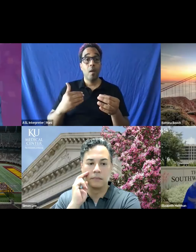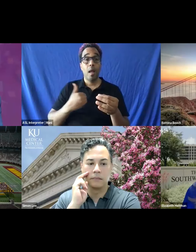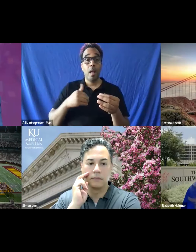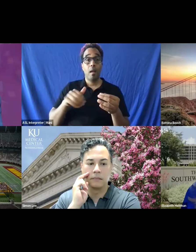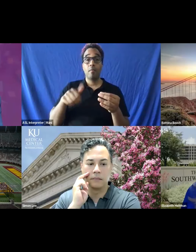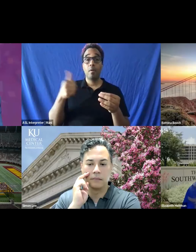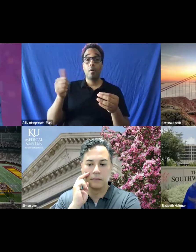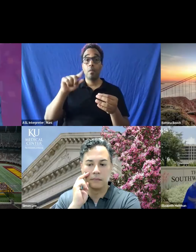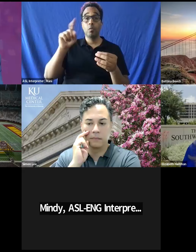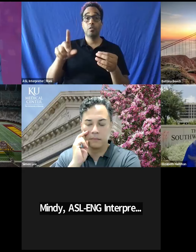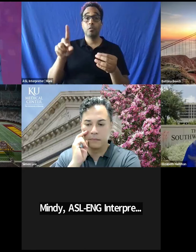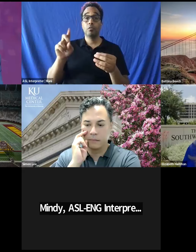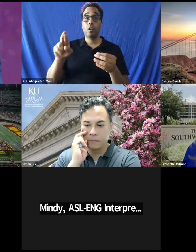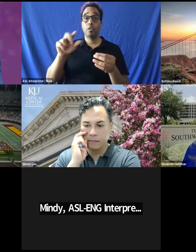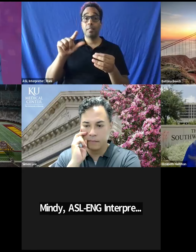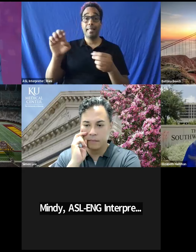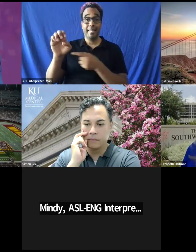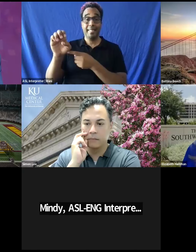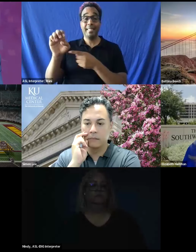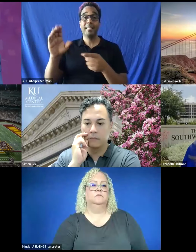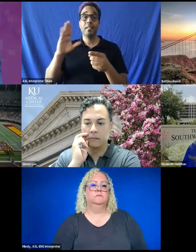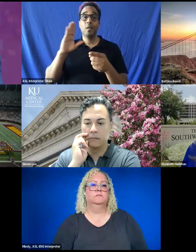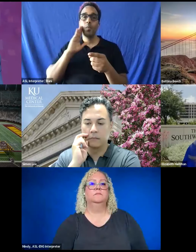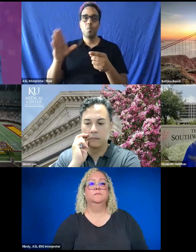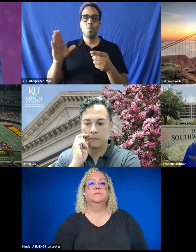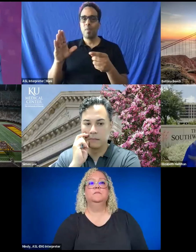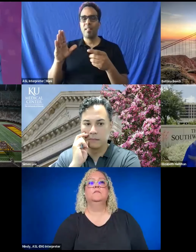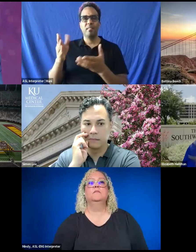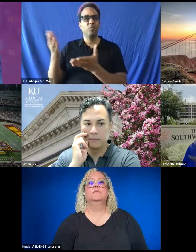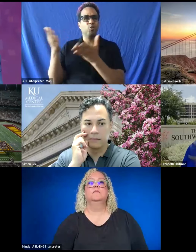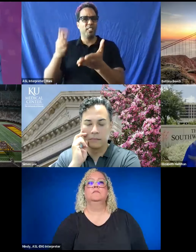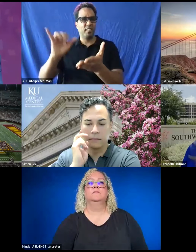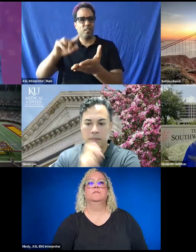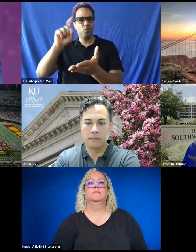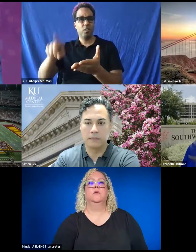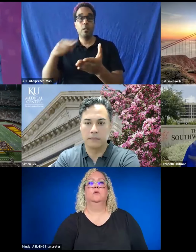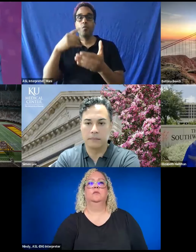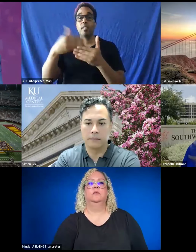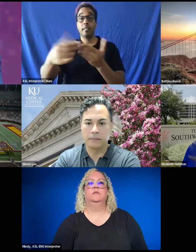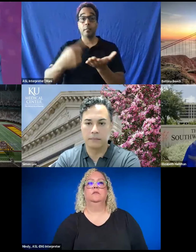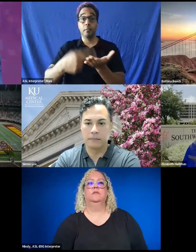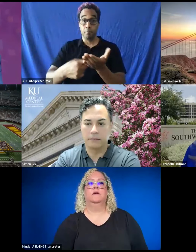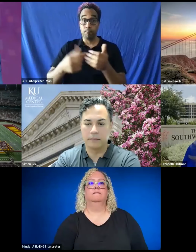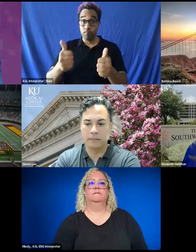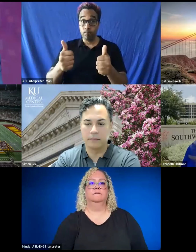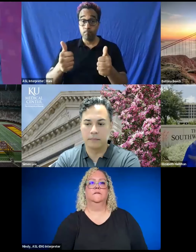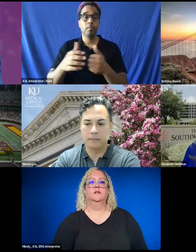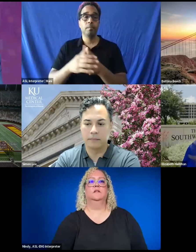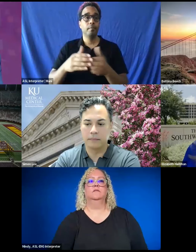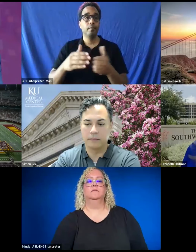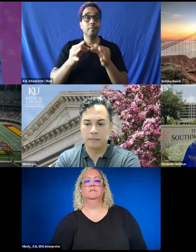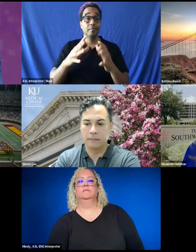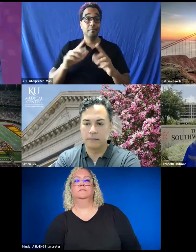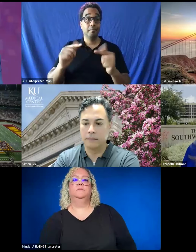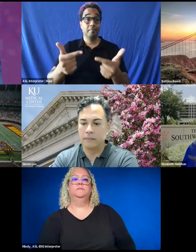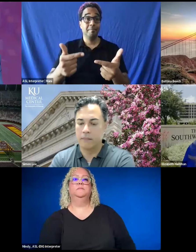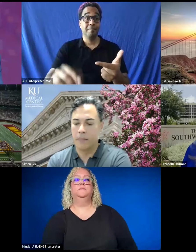Lee, if I may put it up for the next section. See if that works right. Can